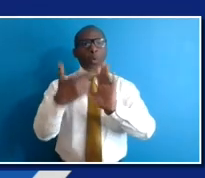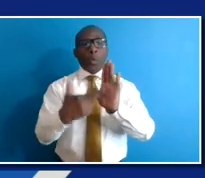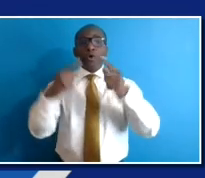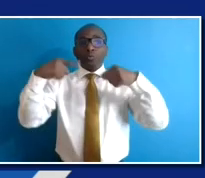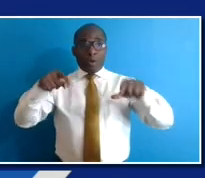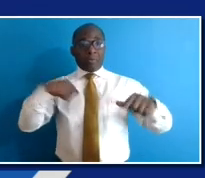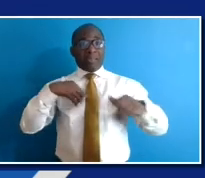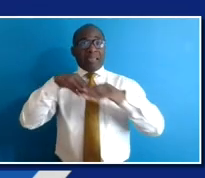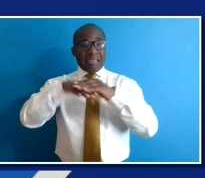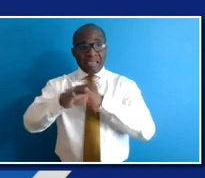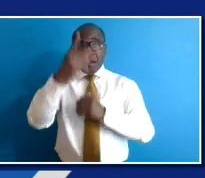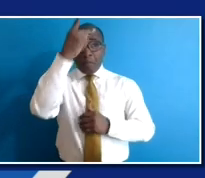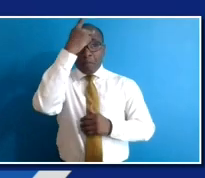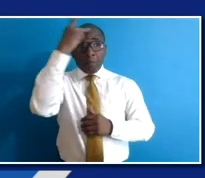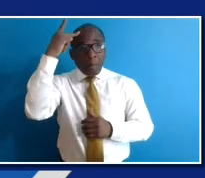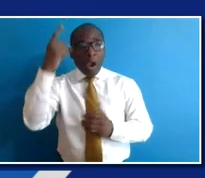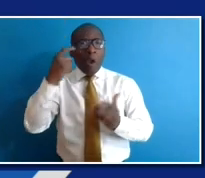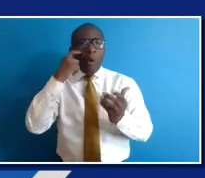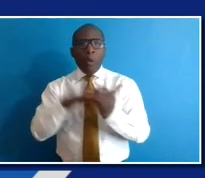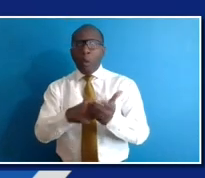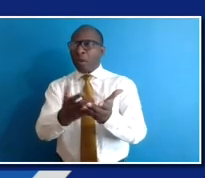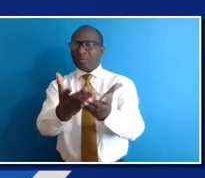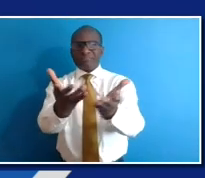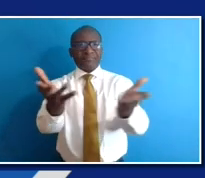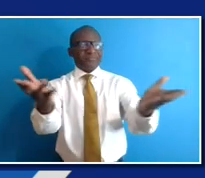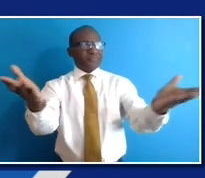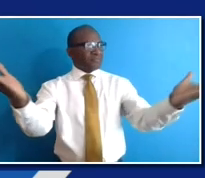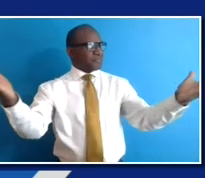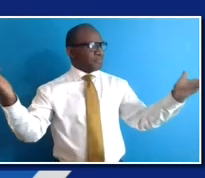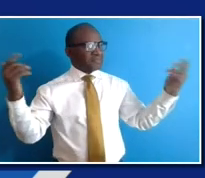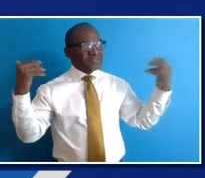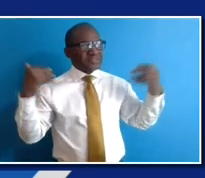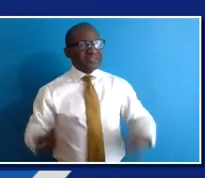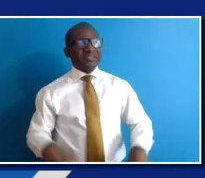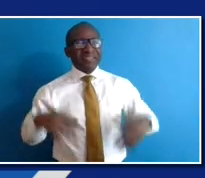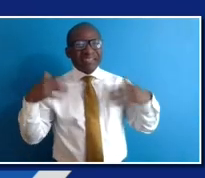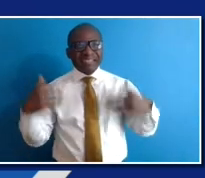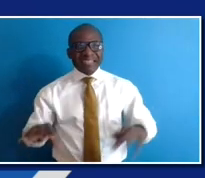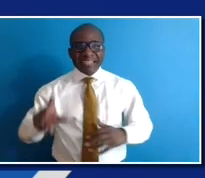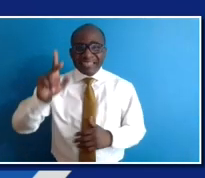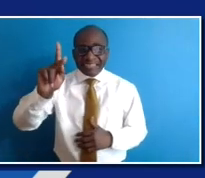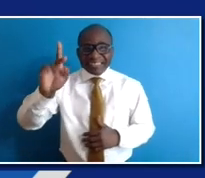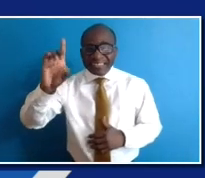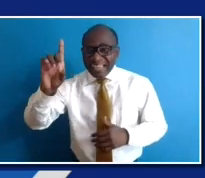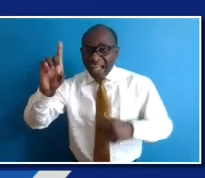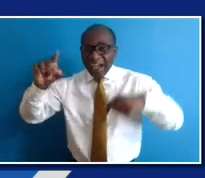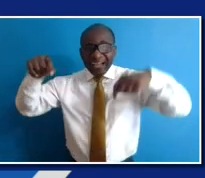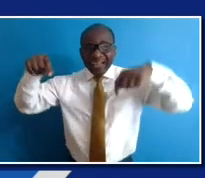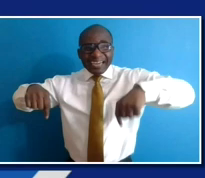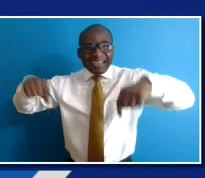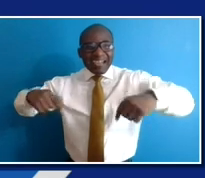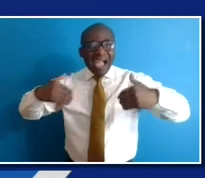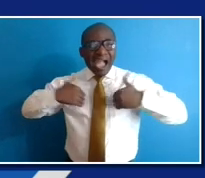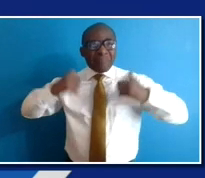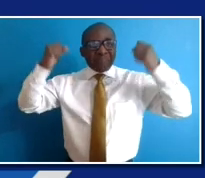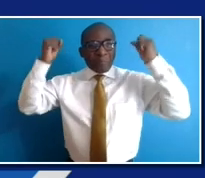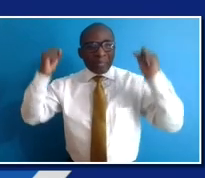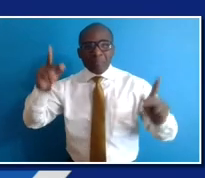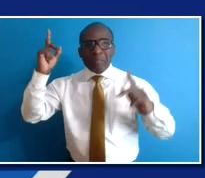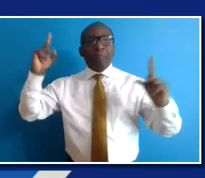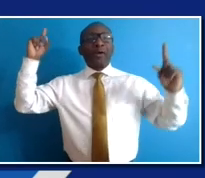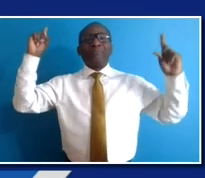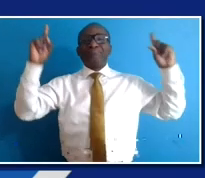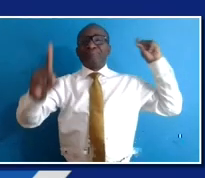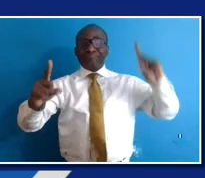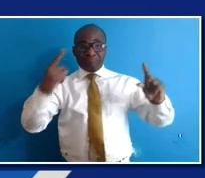in Kensico Dam Plaza, and there's quite a lot of people here. But they've distanced themselves. They're on blankets and chairs that are not right next to